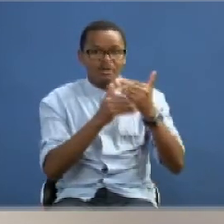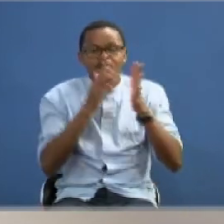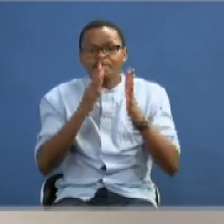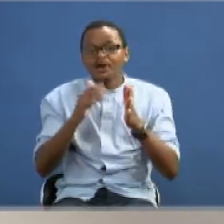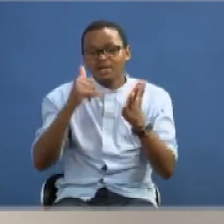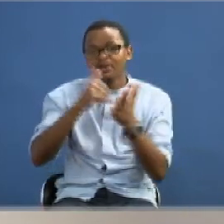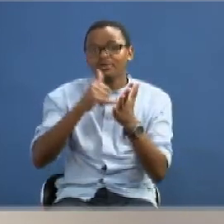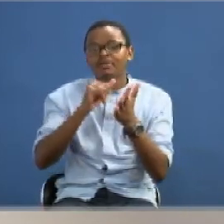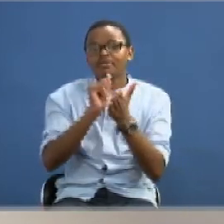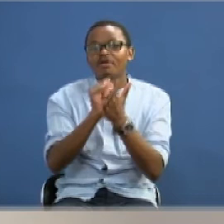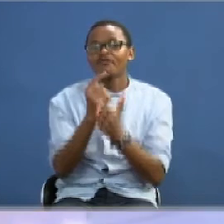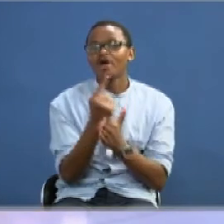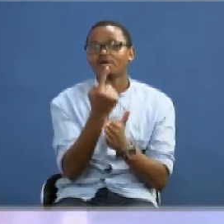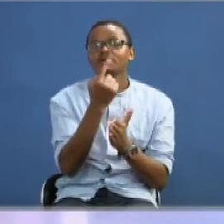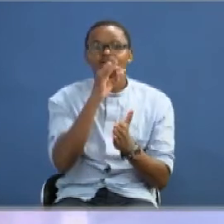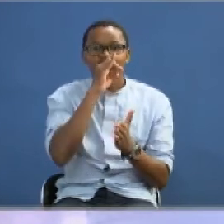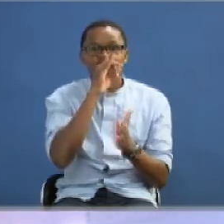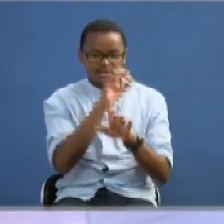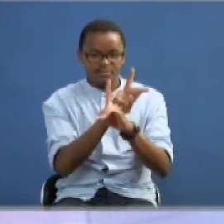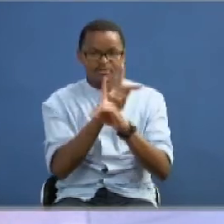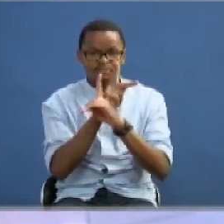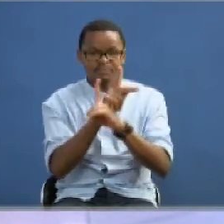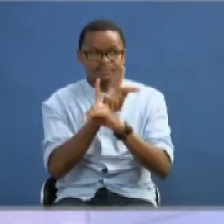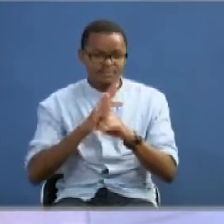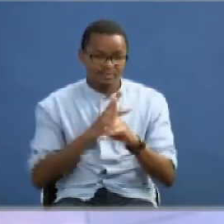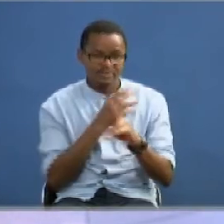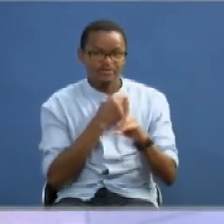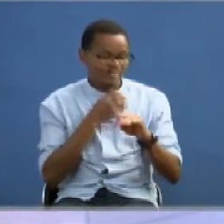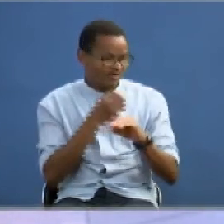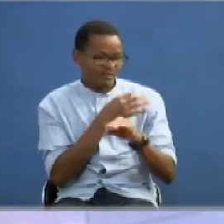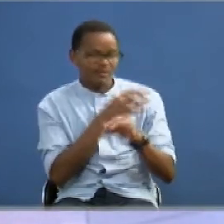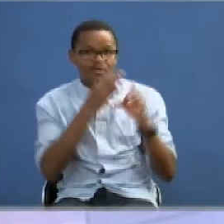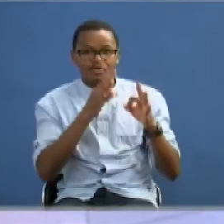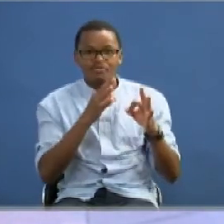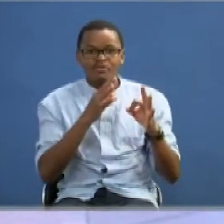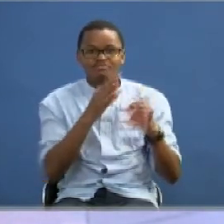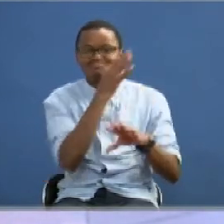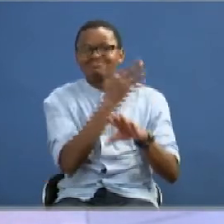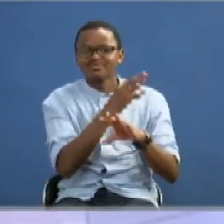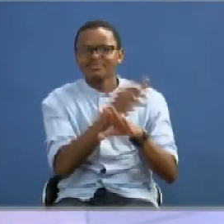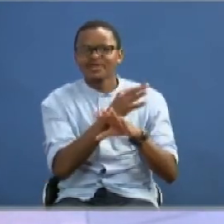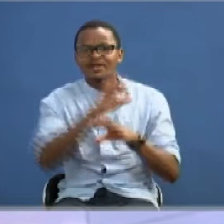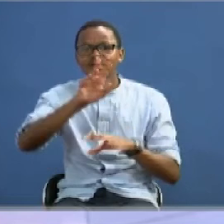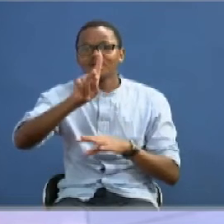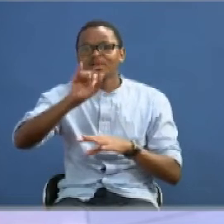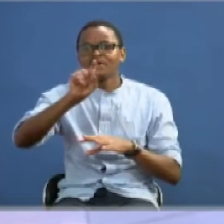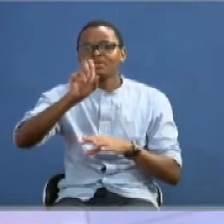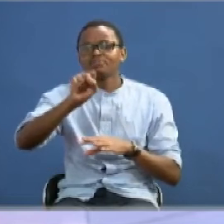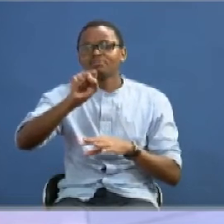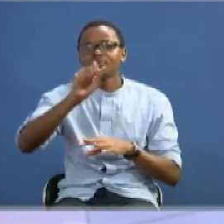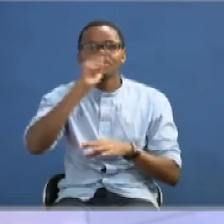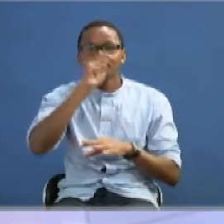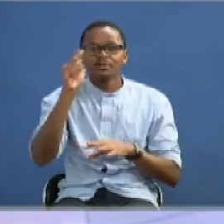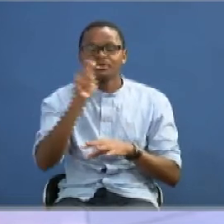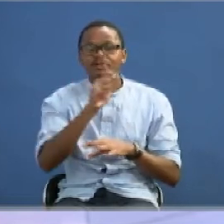is involved in the front line is protected. We have had the complaint of faulty kits. Of course, Tanzania